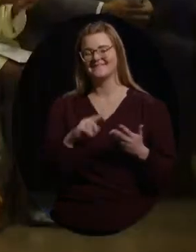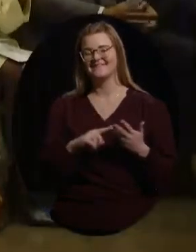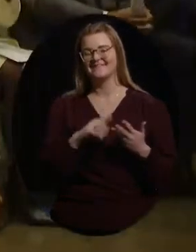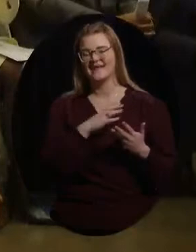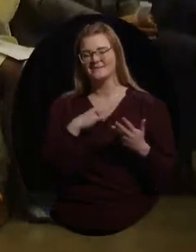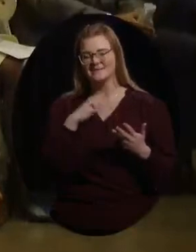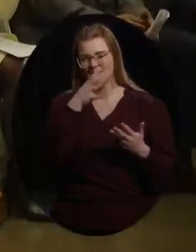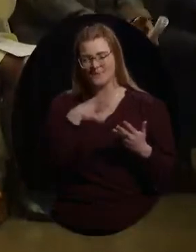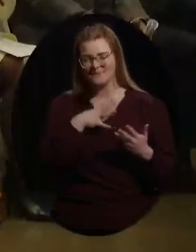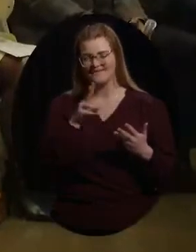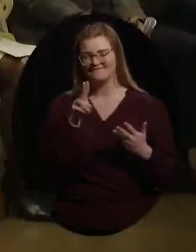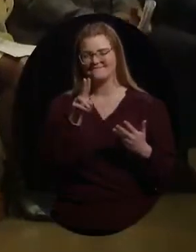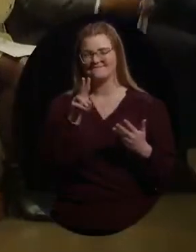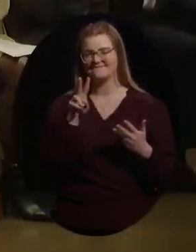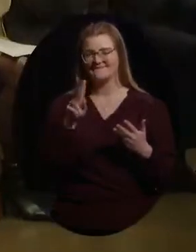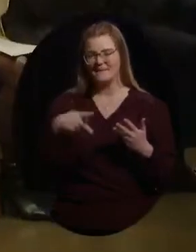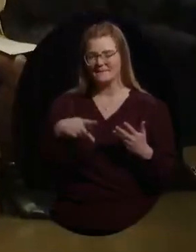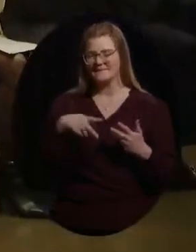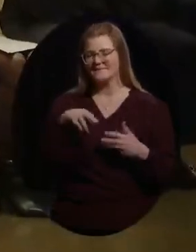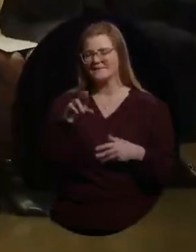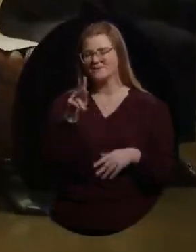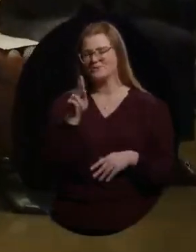Councilwoman Vice President Kristen Nye.